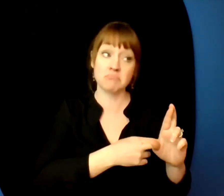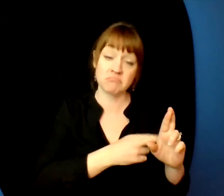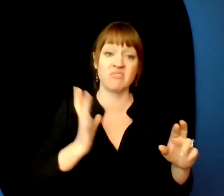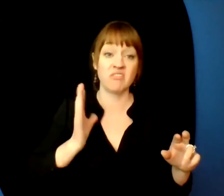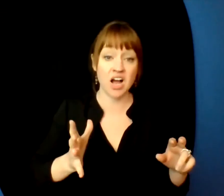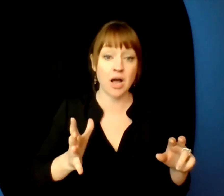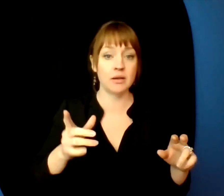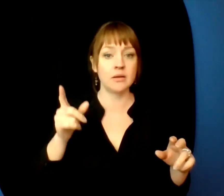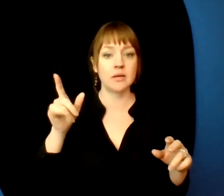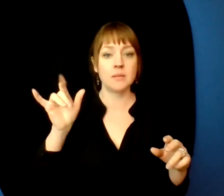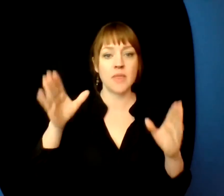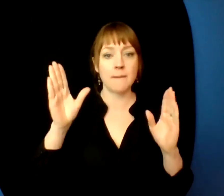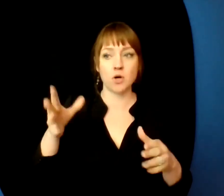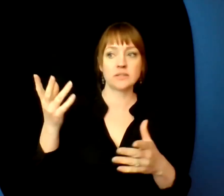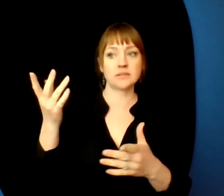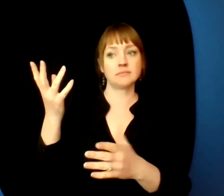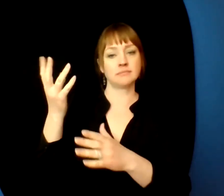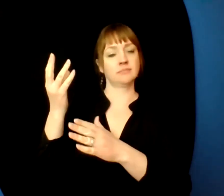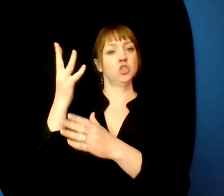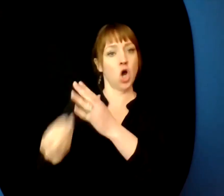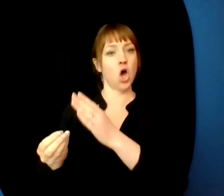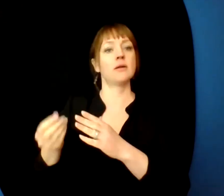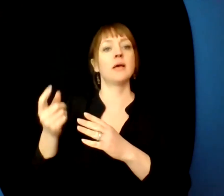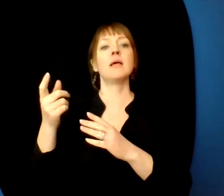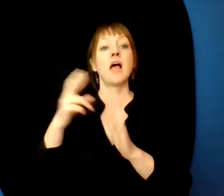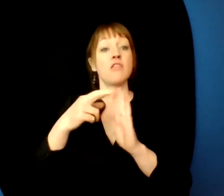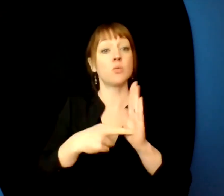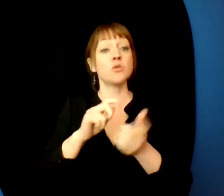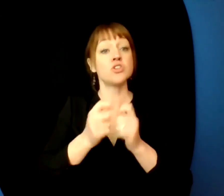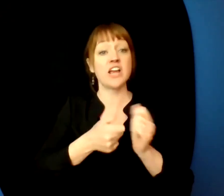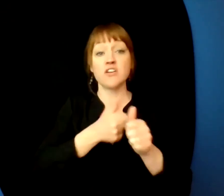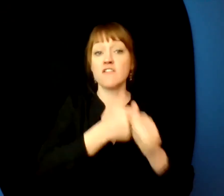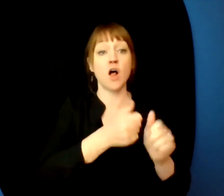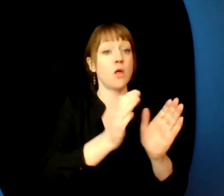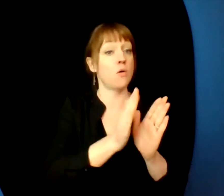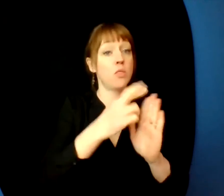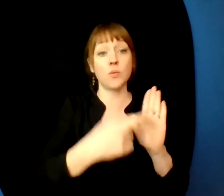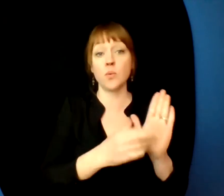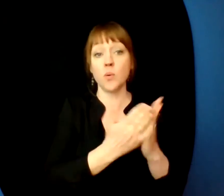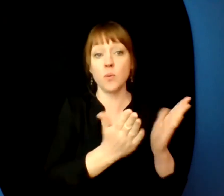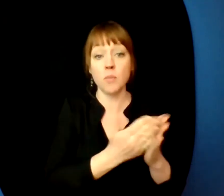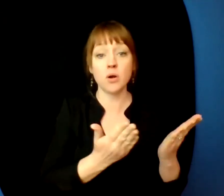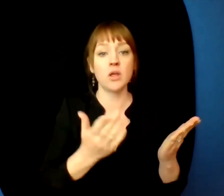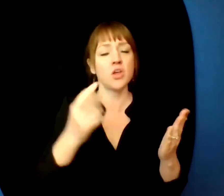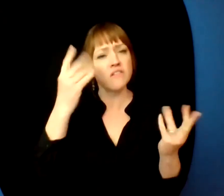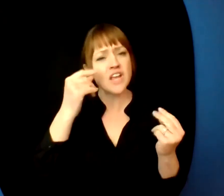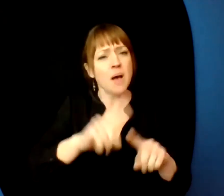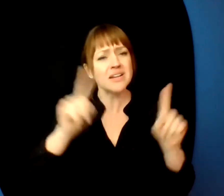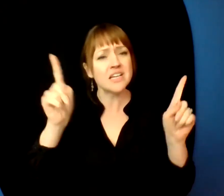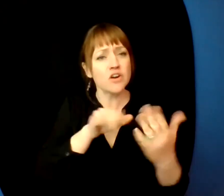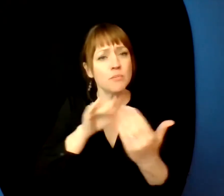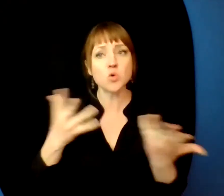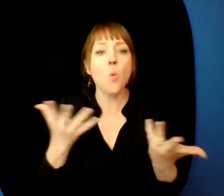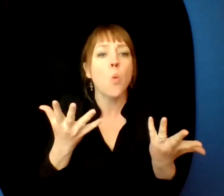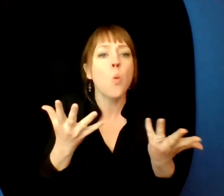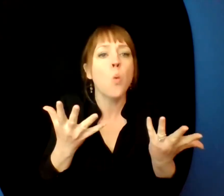passed, then it was more going by the book than anything else. And so I was like, okay, I've got to do something about this. What are people supposed to do?